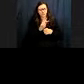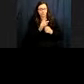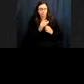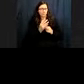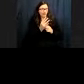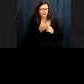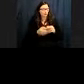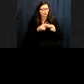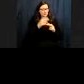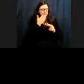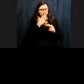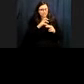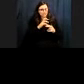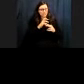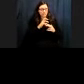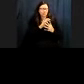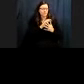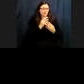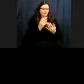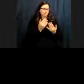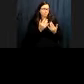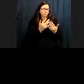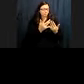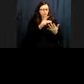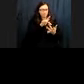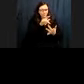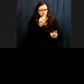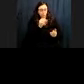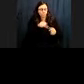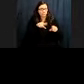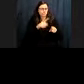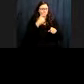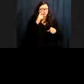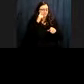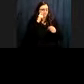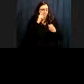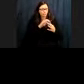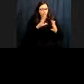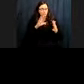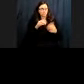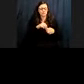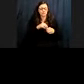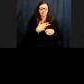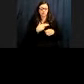heat smolder invisible as their skin, released